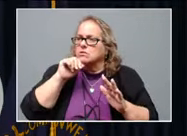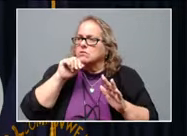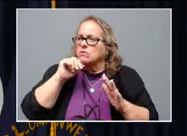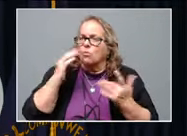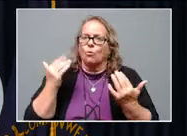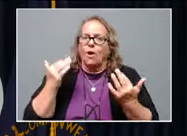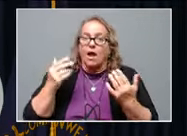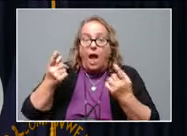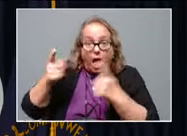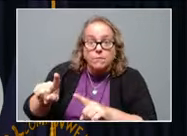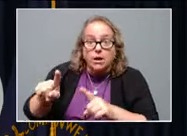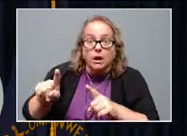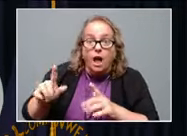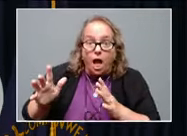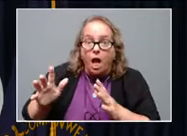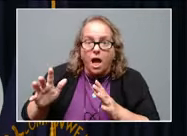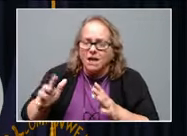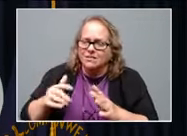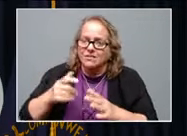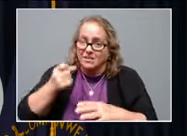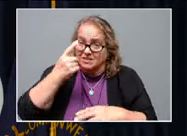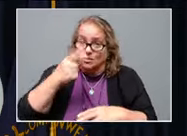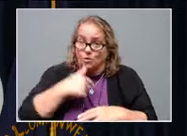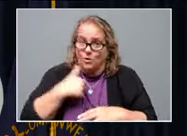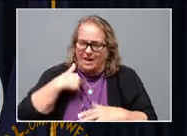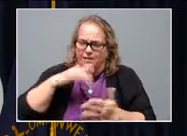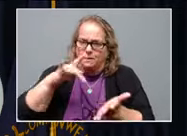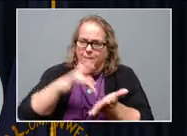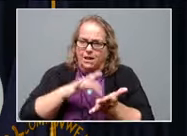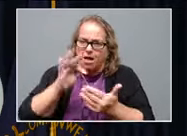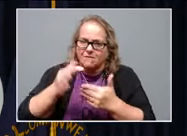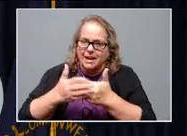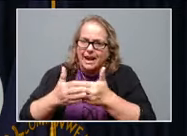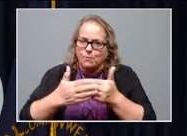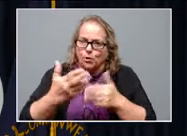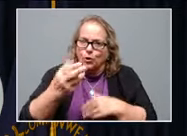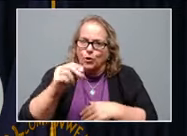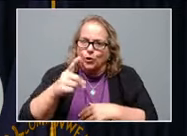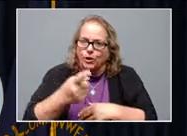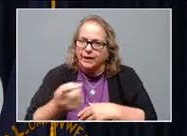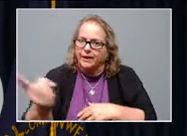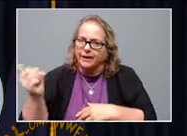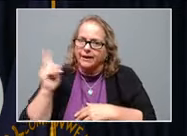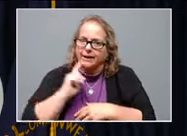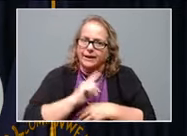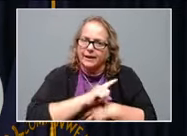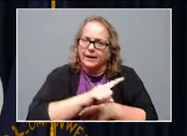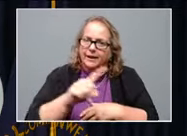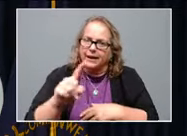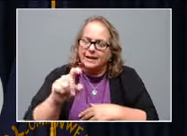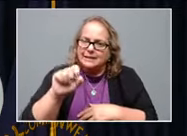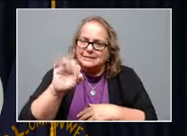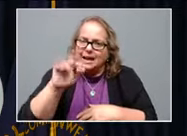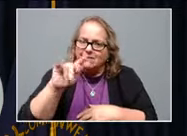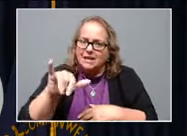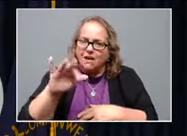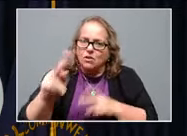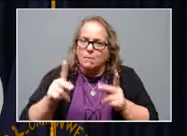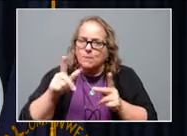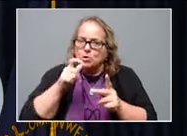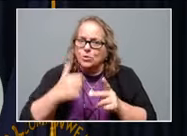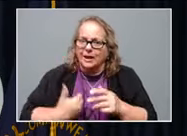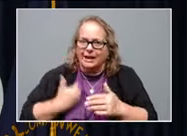the middle of a neighborhood, and the safety of the people who live around here is also critically important to